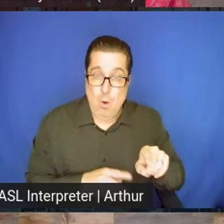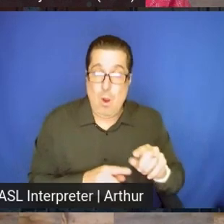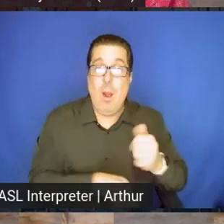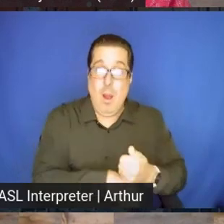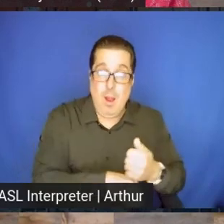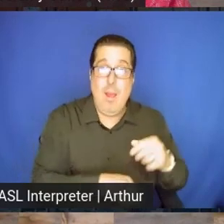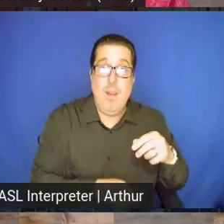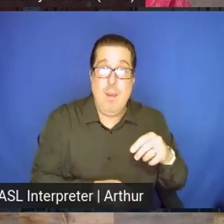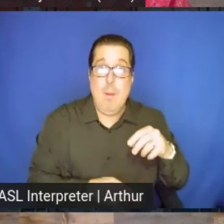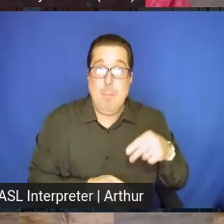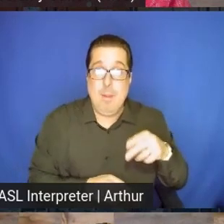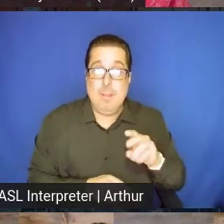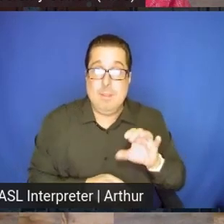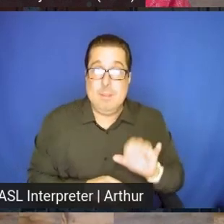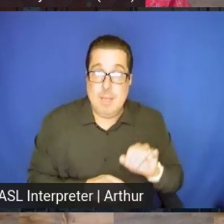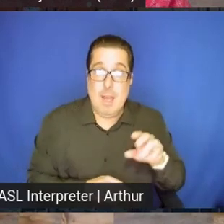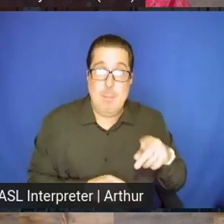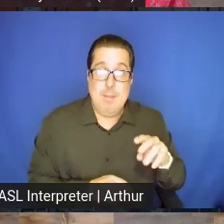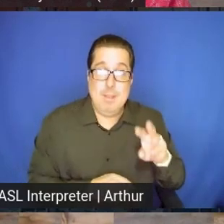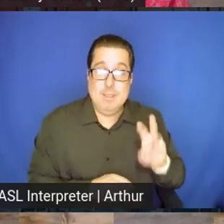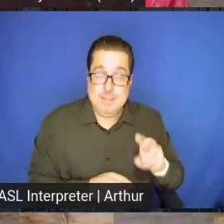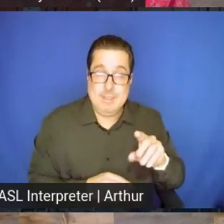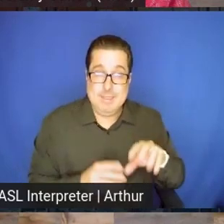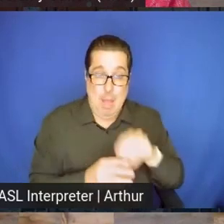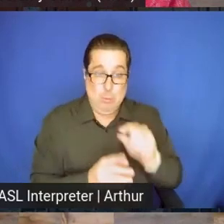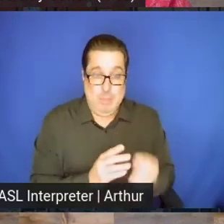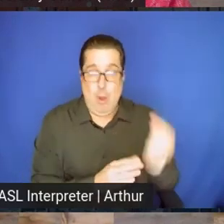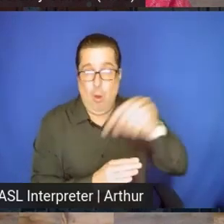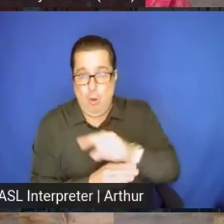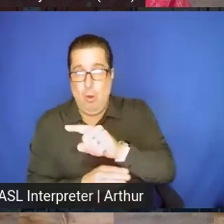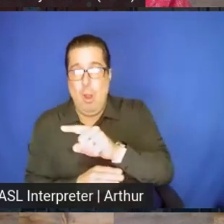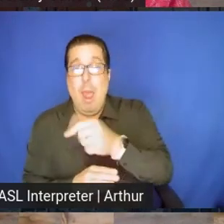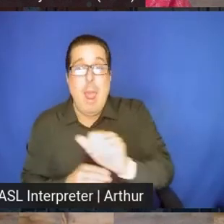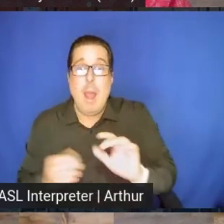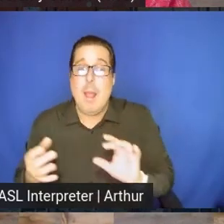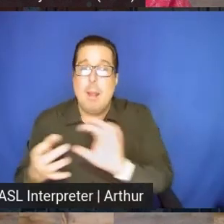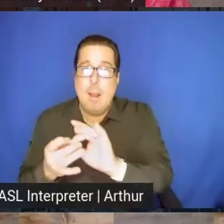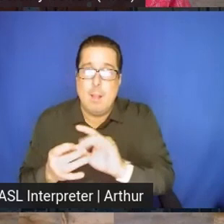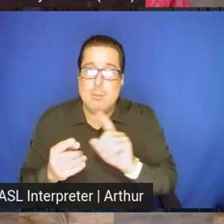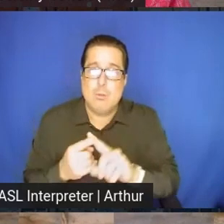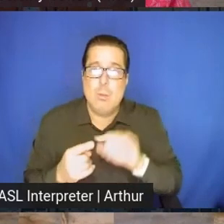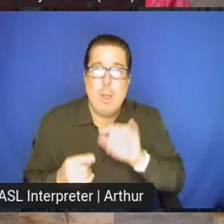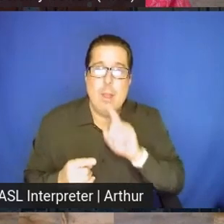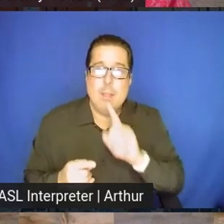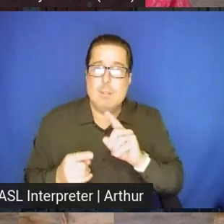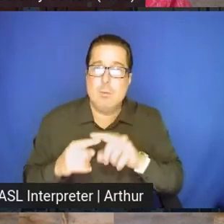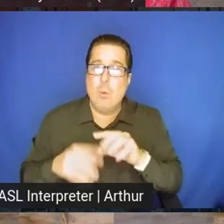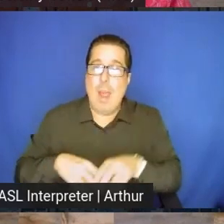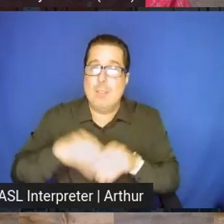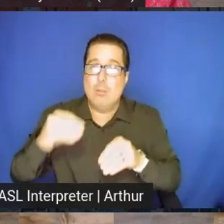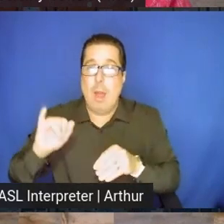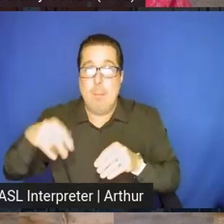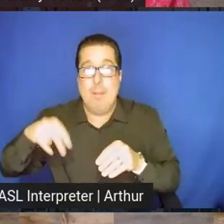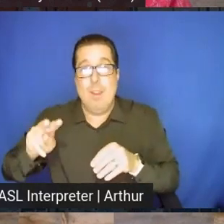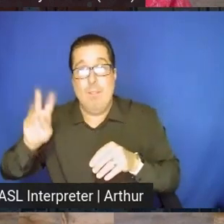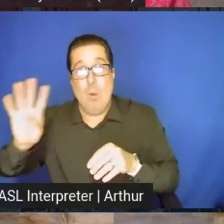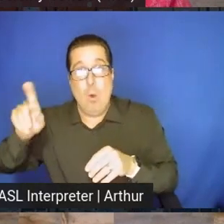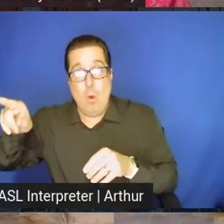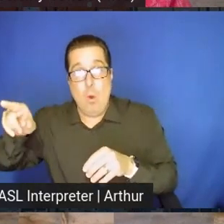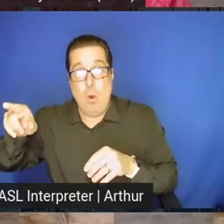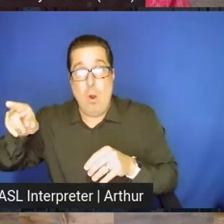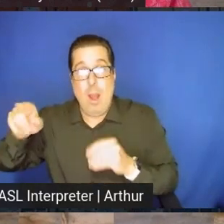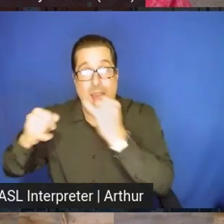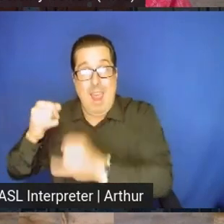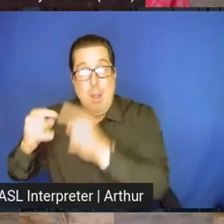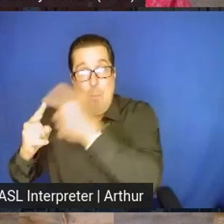VPC IPv6 CIDR. And any connection that is to an external IPv4 endpoint will be NATed